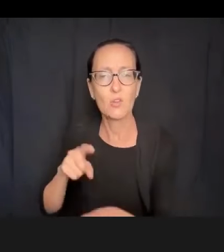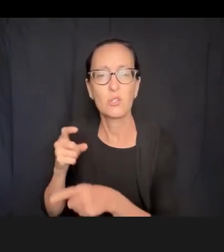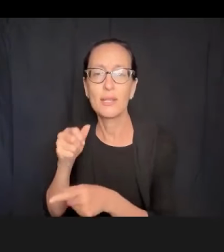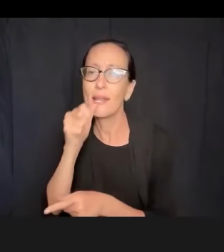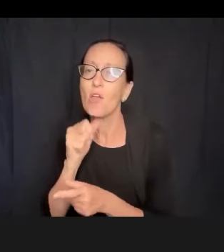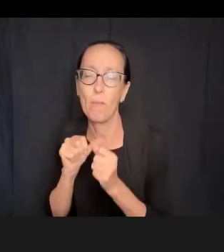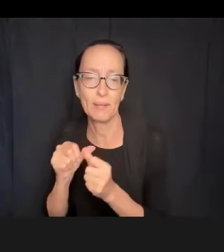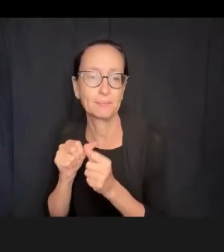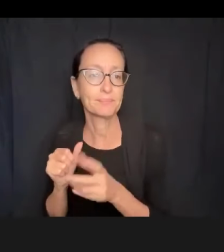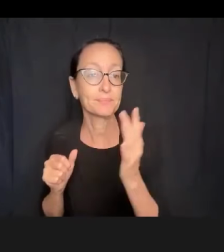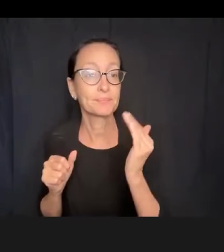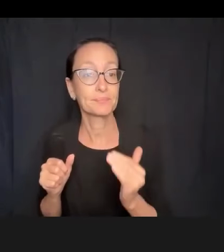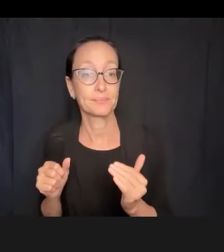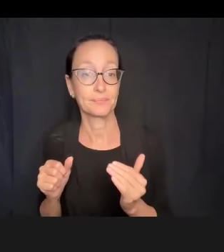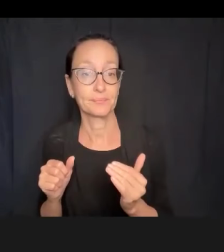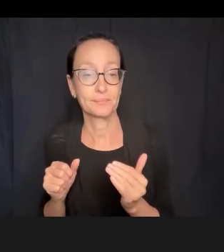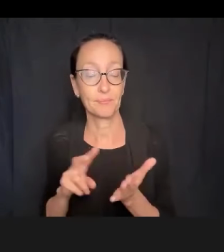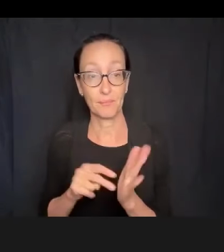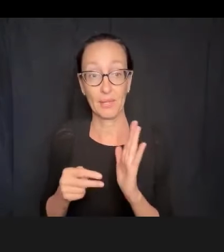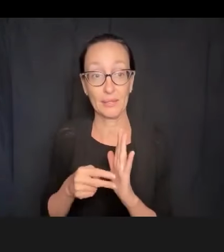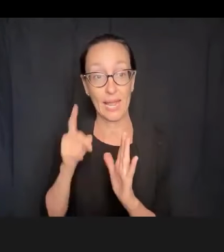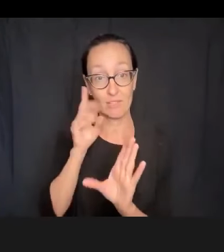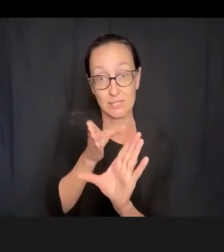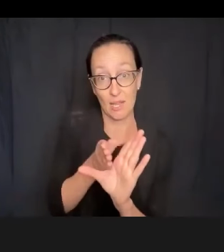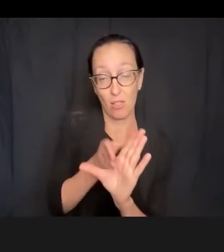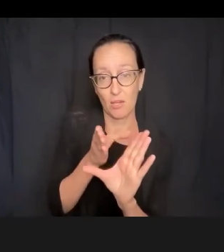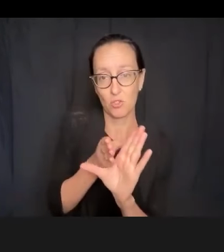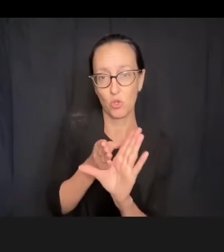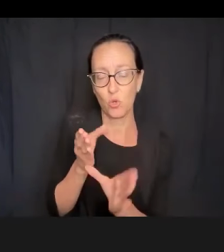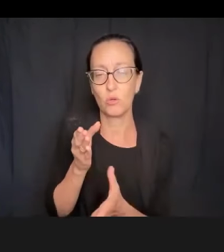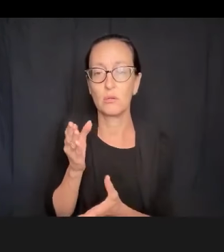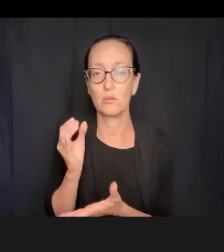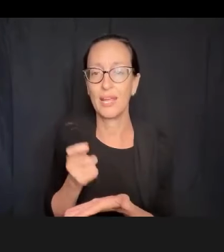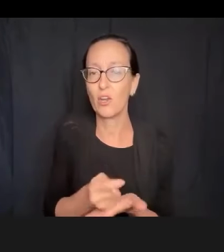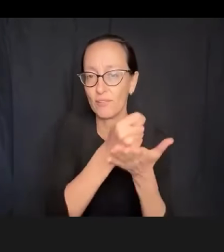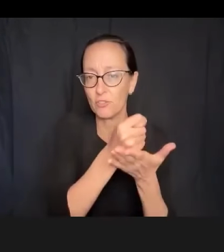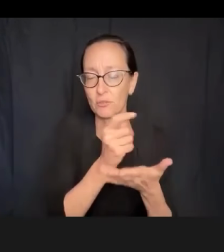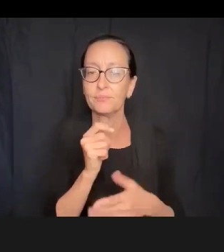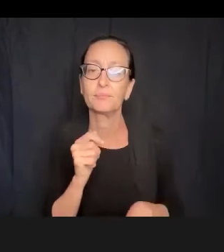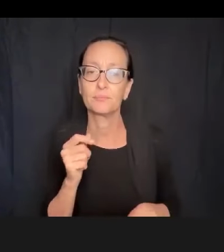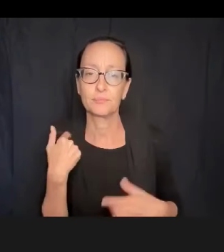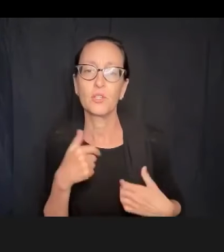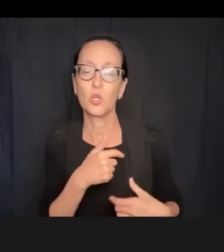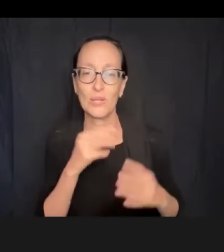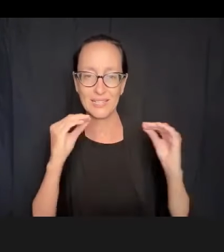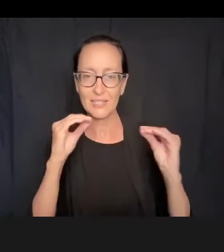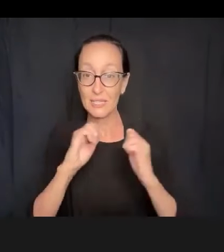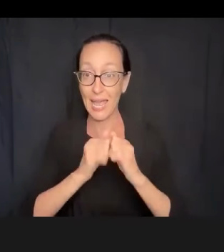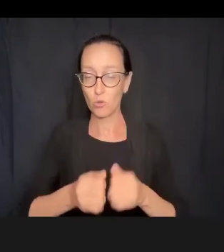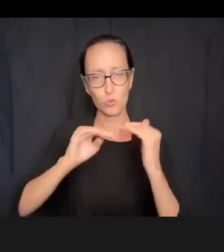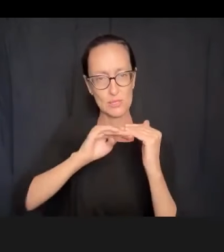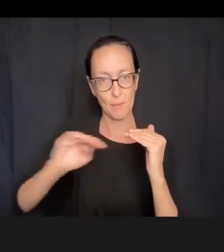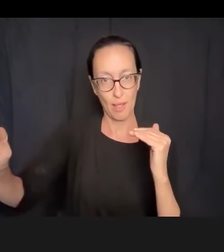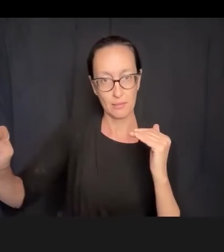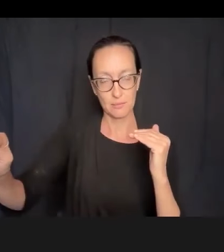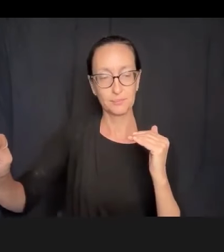is what we refer to as the psychological interventions. We do teach how do we do stabilization. We also have what